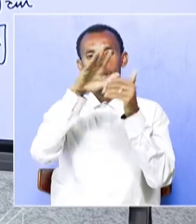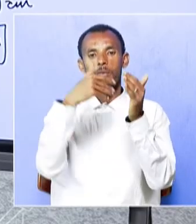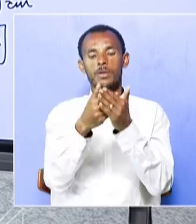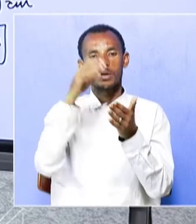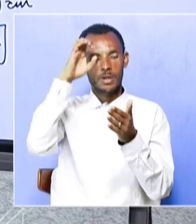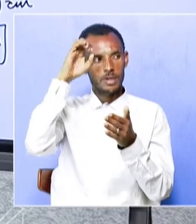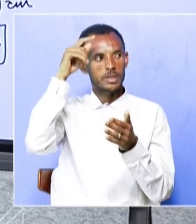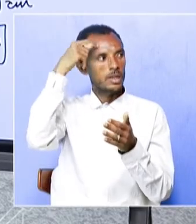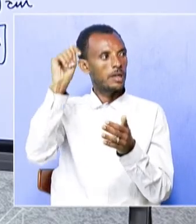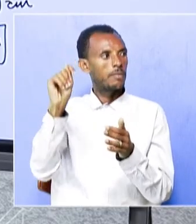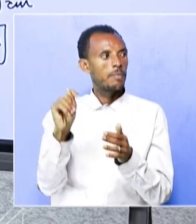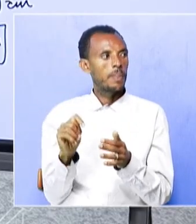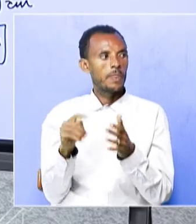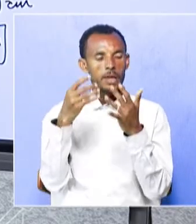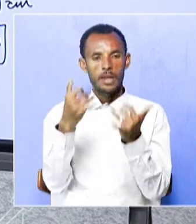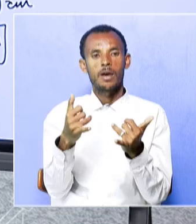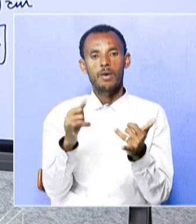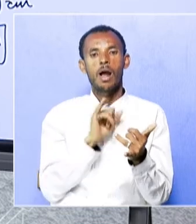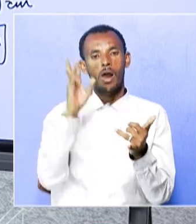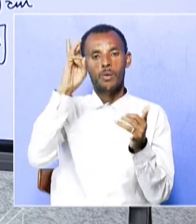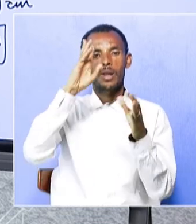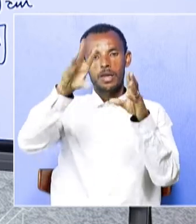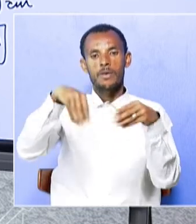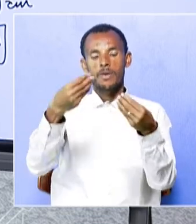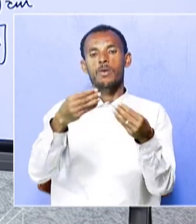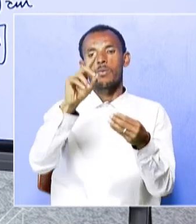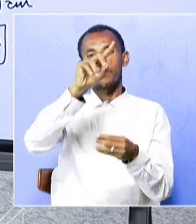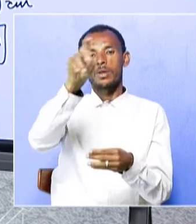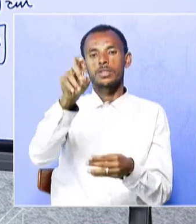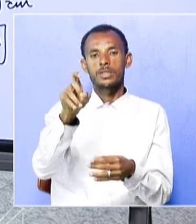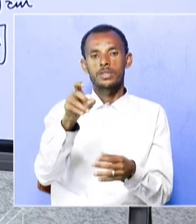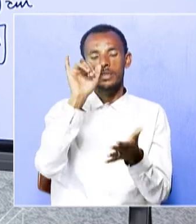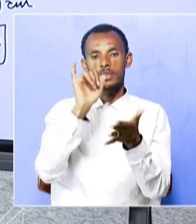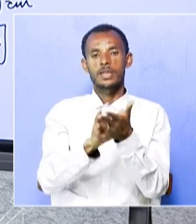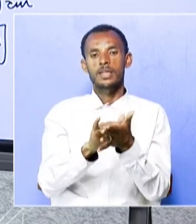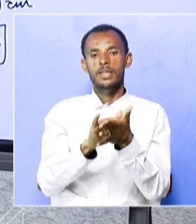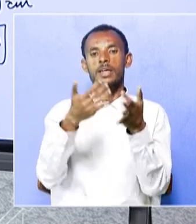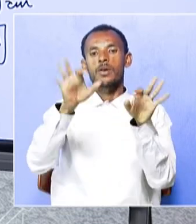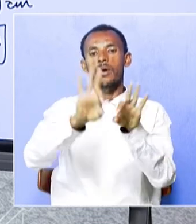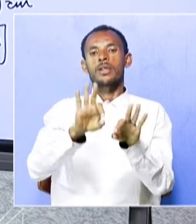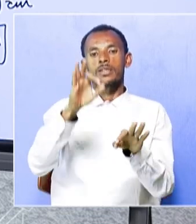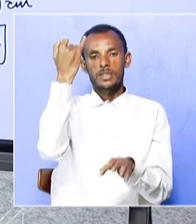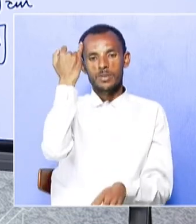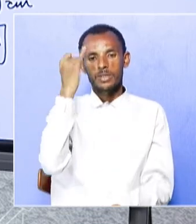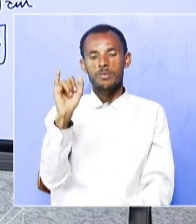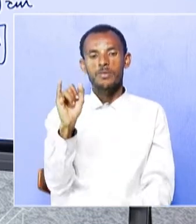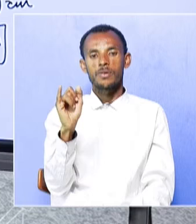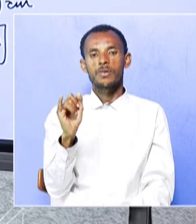Euclid's theorem. So now I will give you one question that requires the concept of